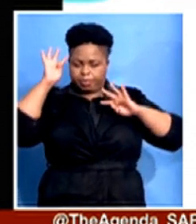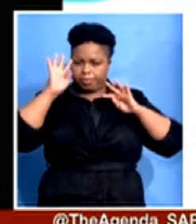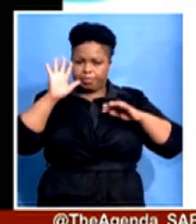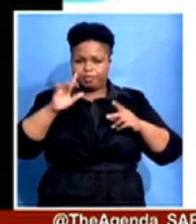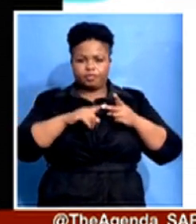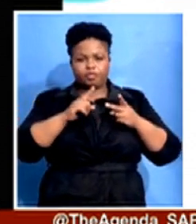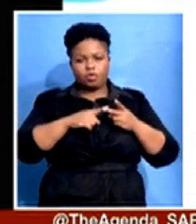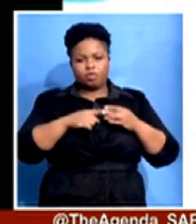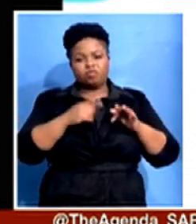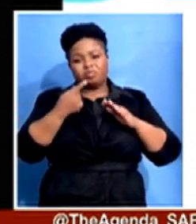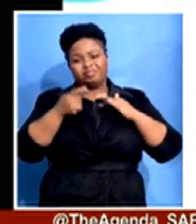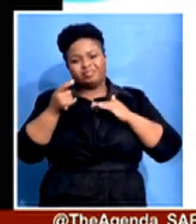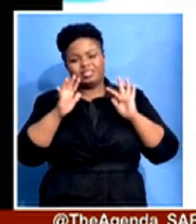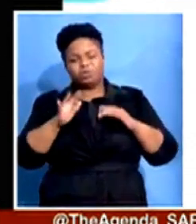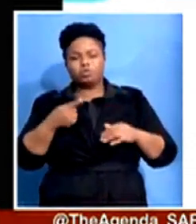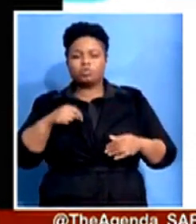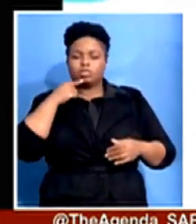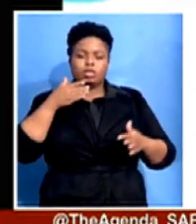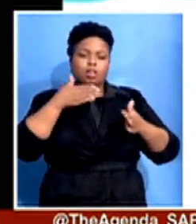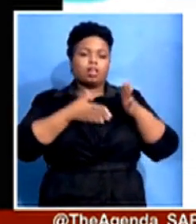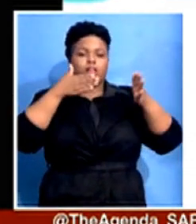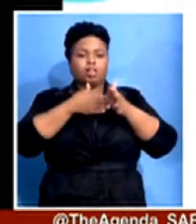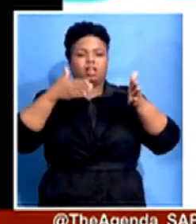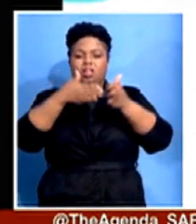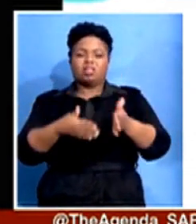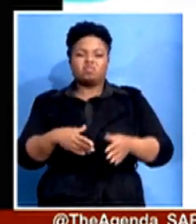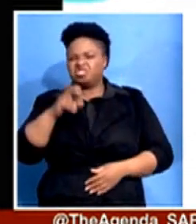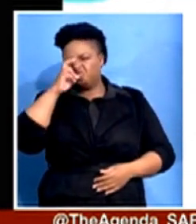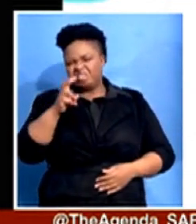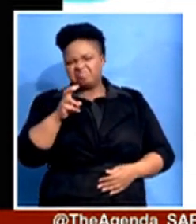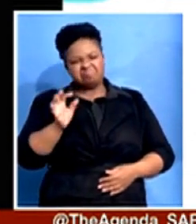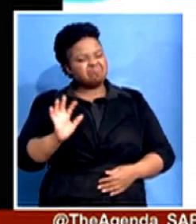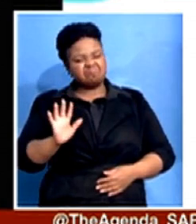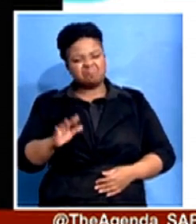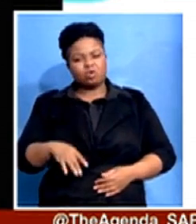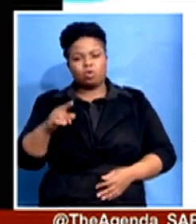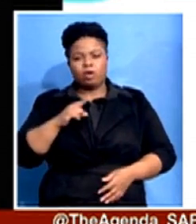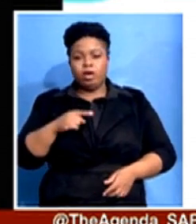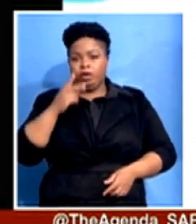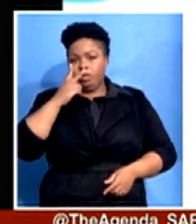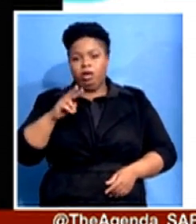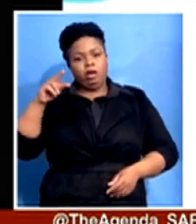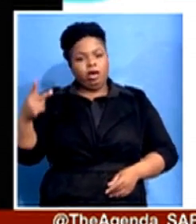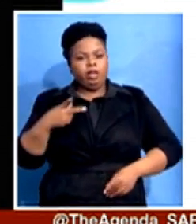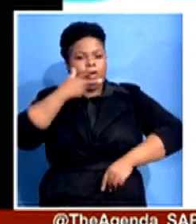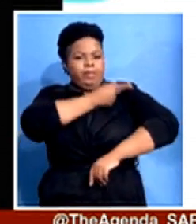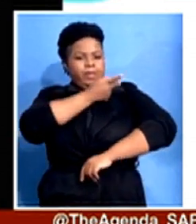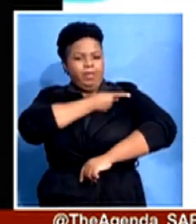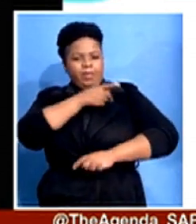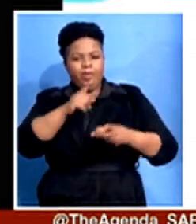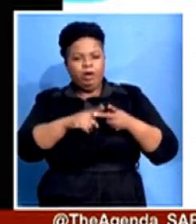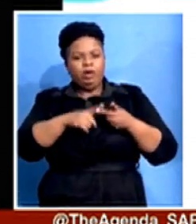barriers of entry are not as stringent as what you would see with, say, vaccines as well as therapeutics. We saw early